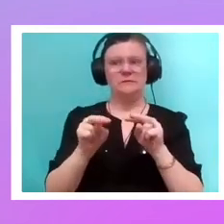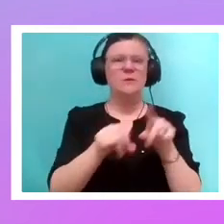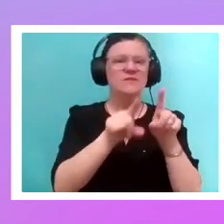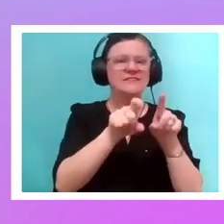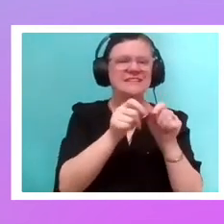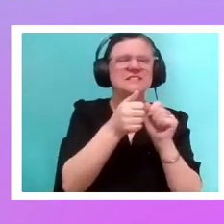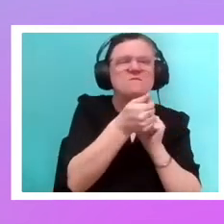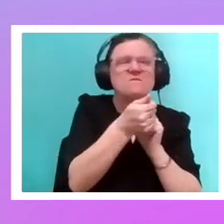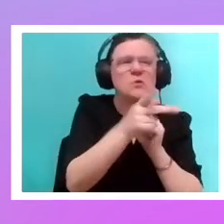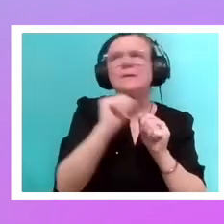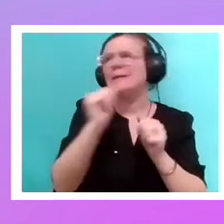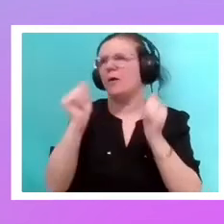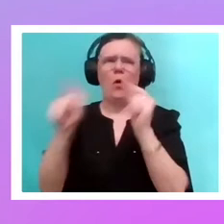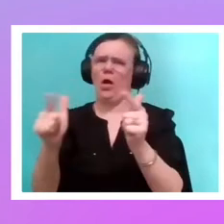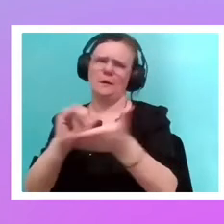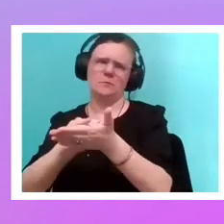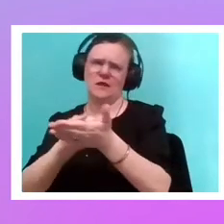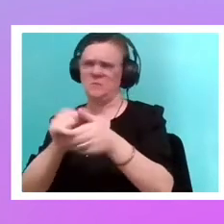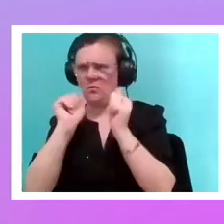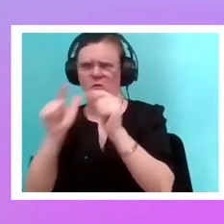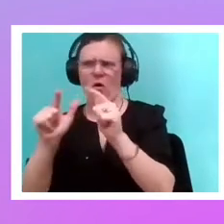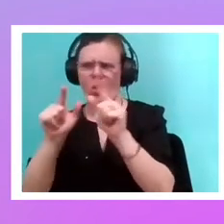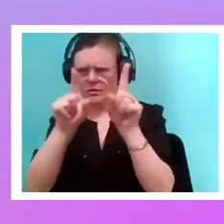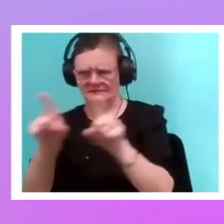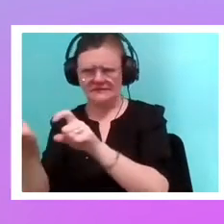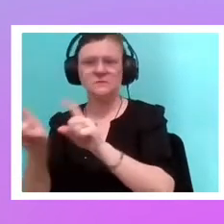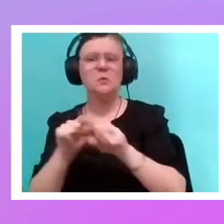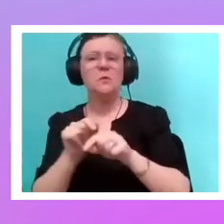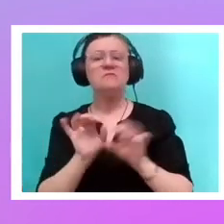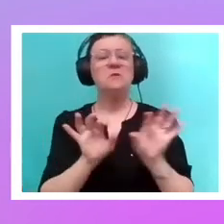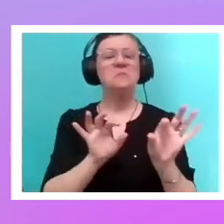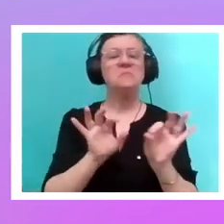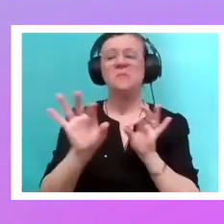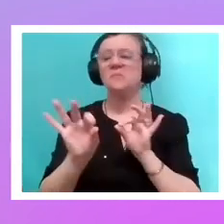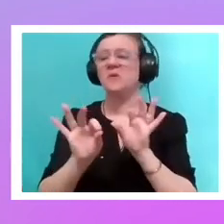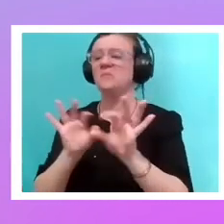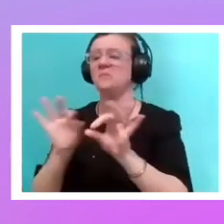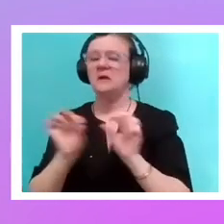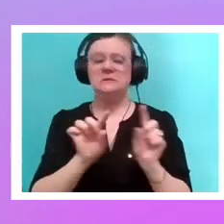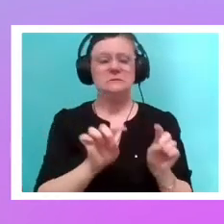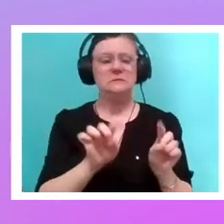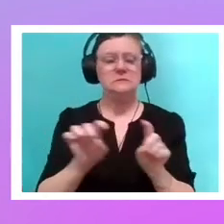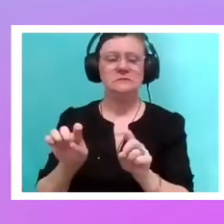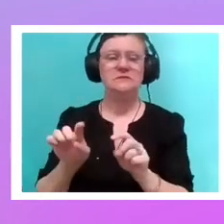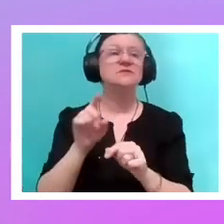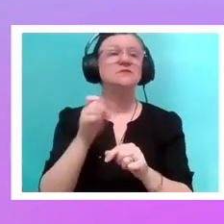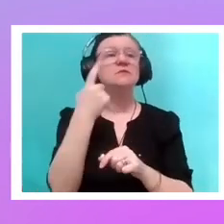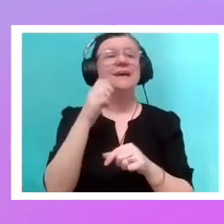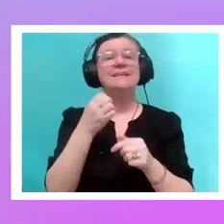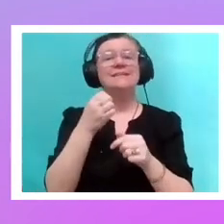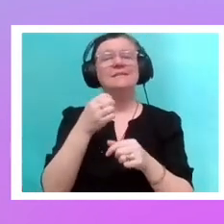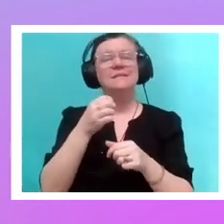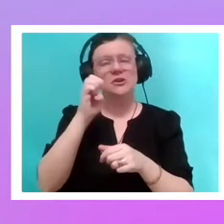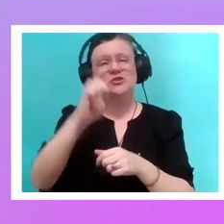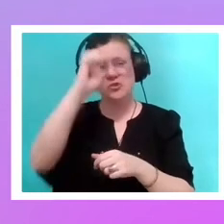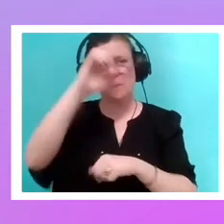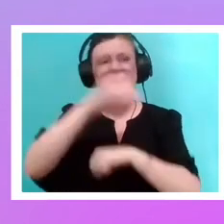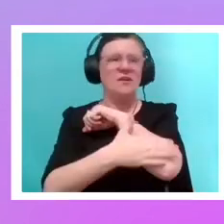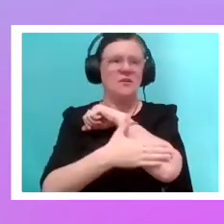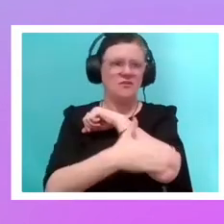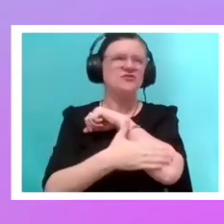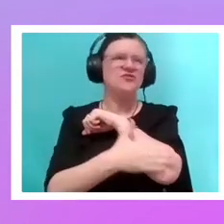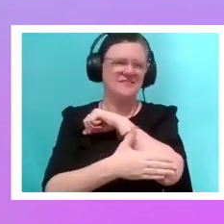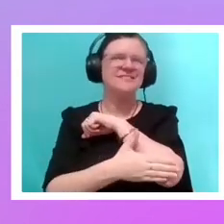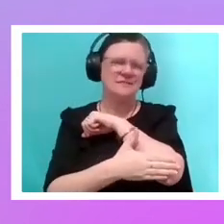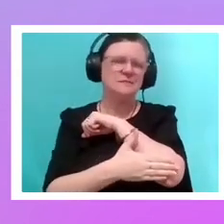we have to test a sample of websites based on the UK population size. So that's different for each European country based on their population sizes.